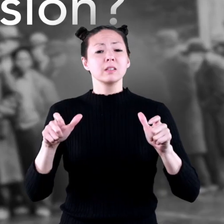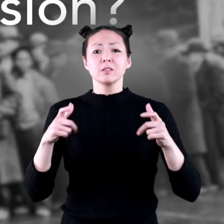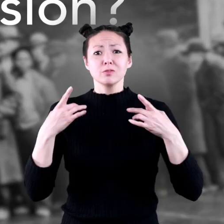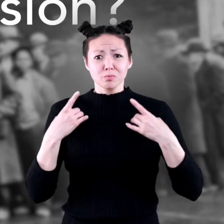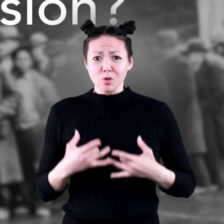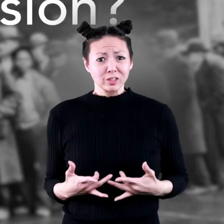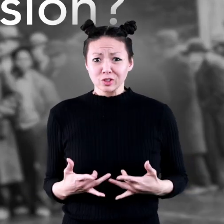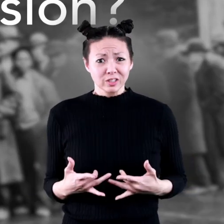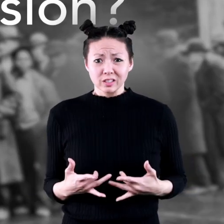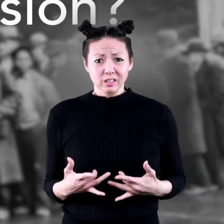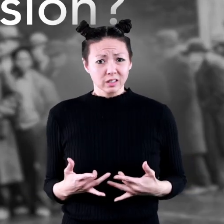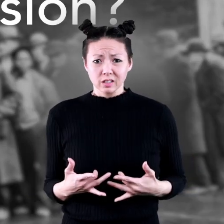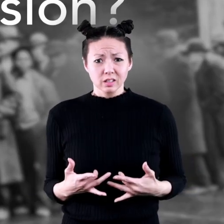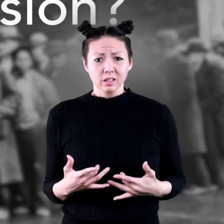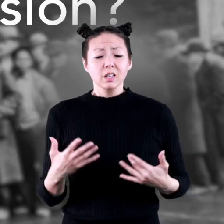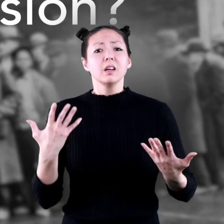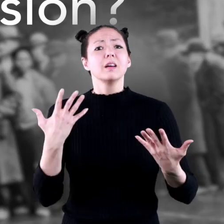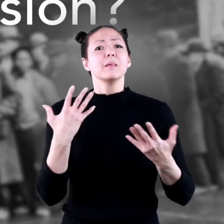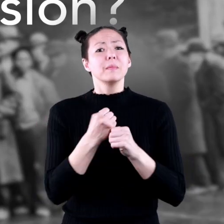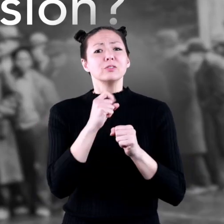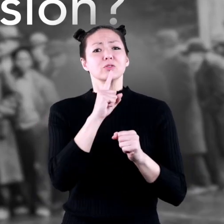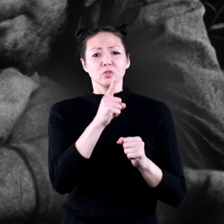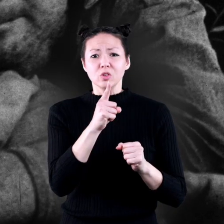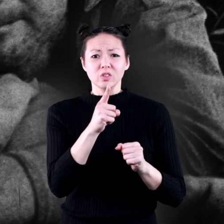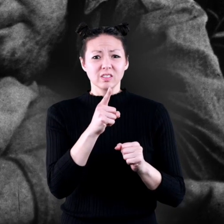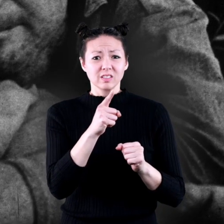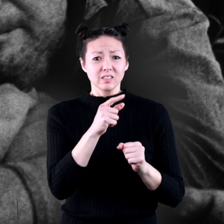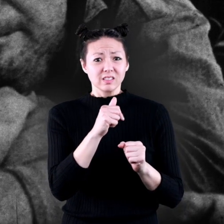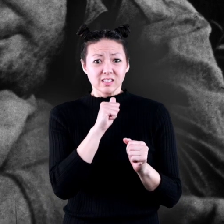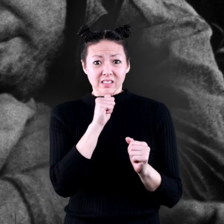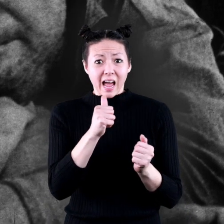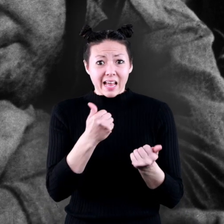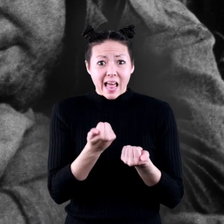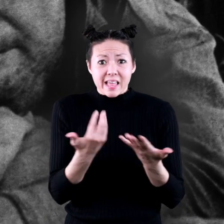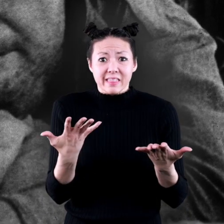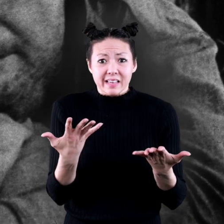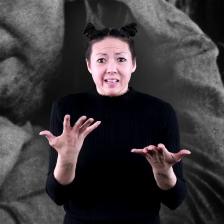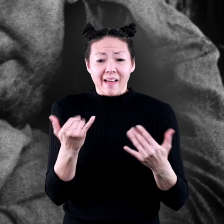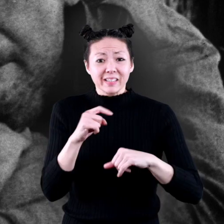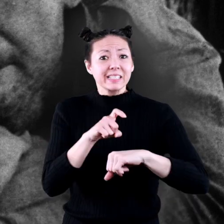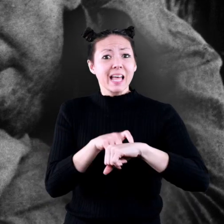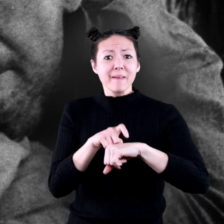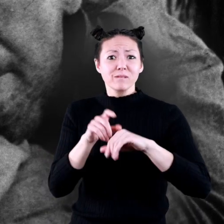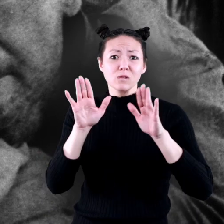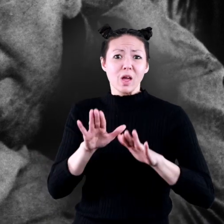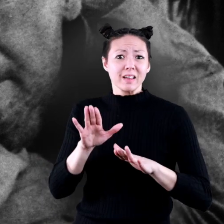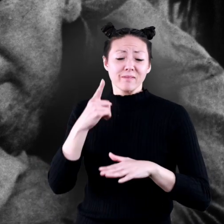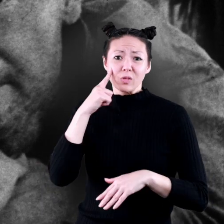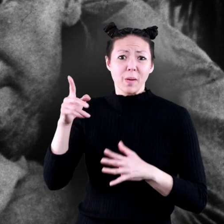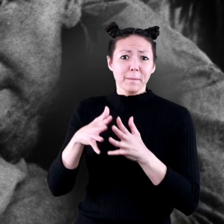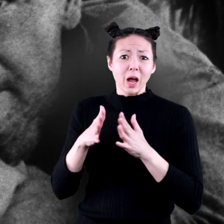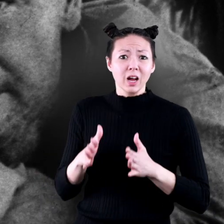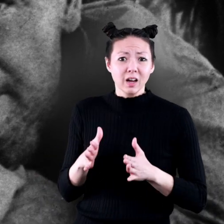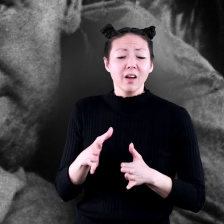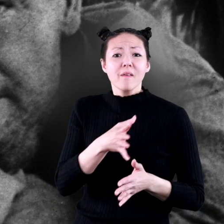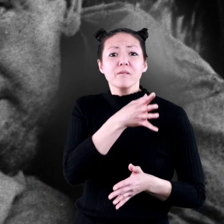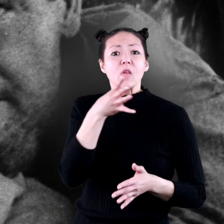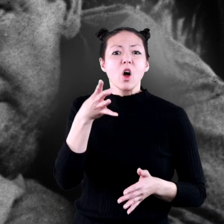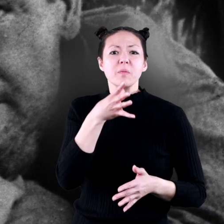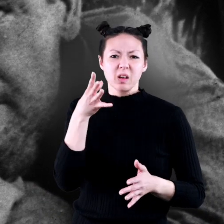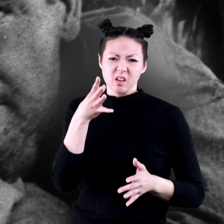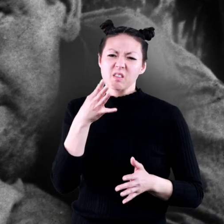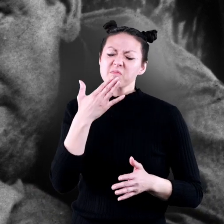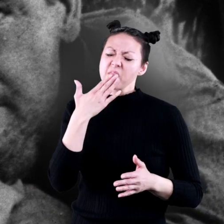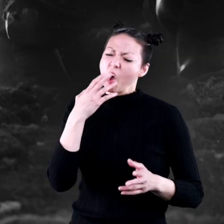So what was the result of this Great Depression? Well, you can be sure it wasn't anything but a great time